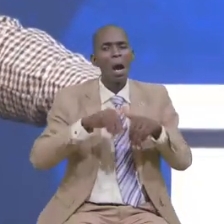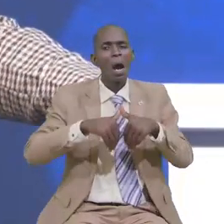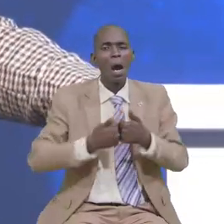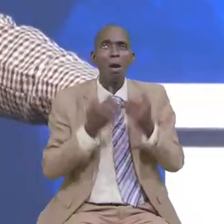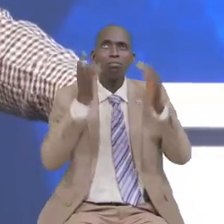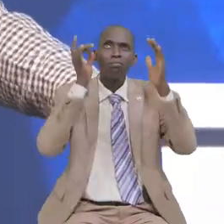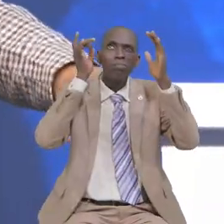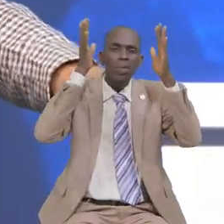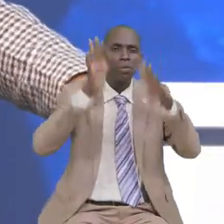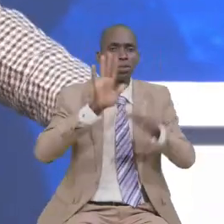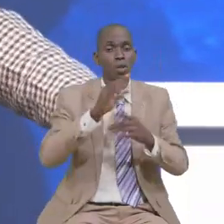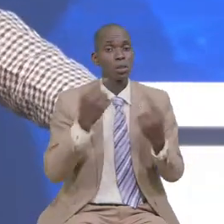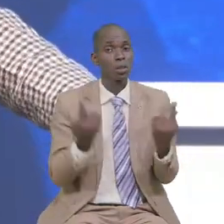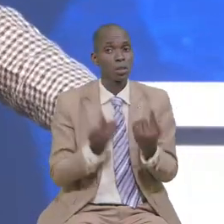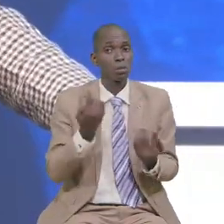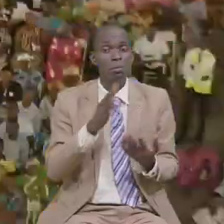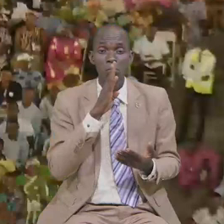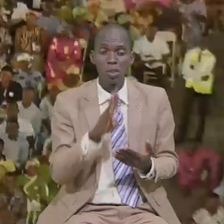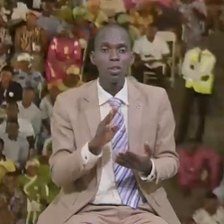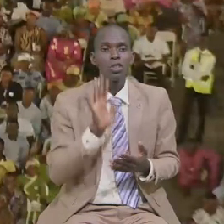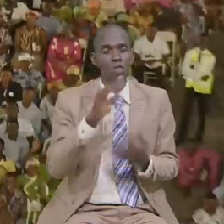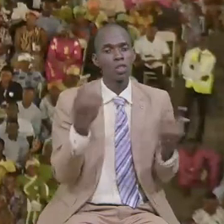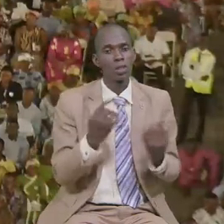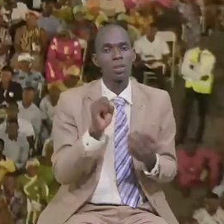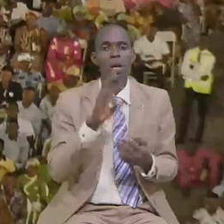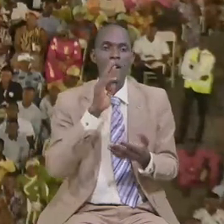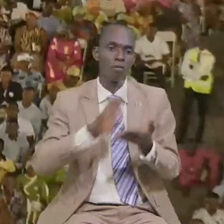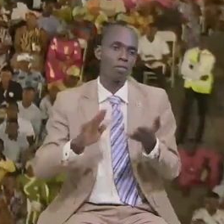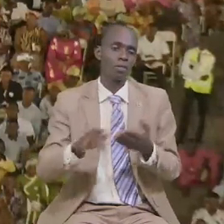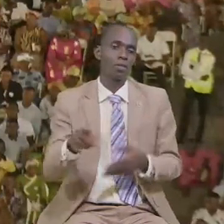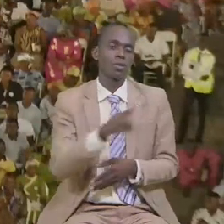your sins be forgiven thee.